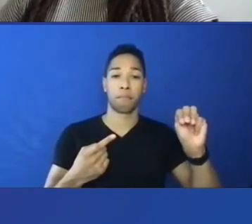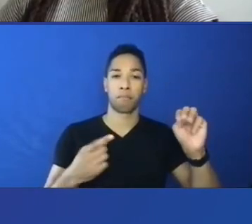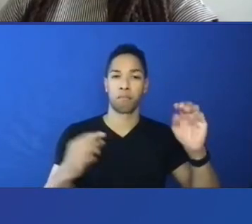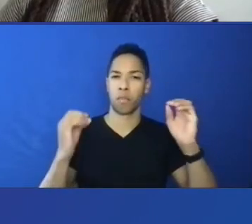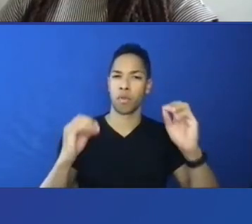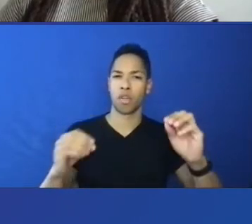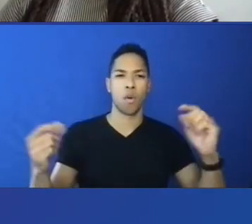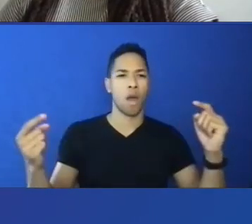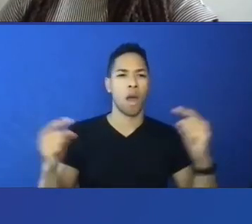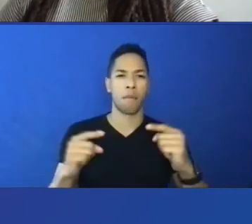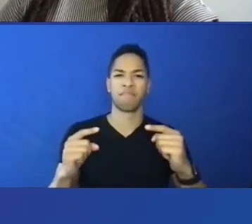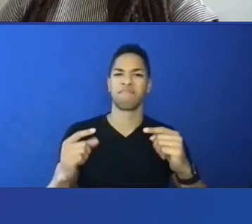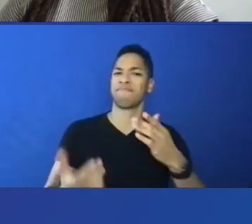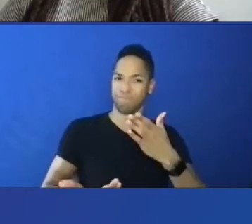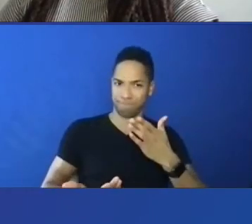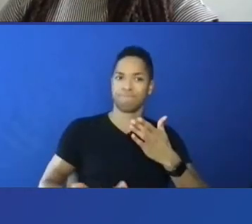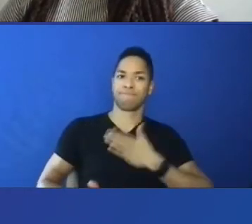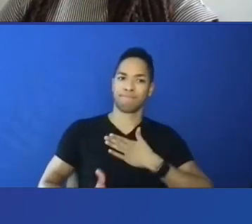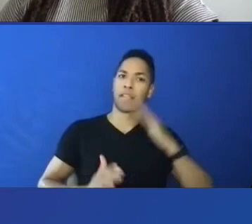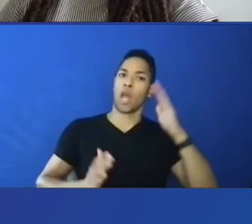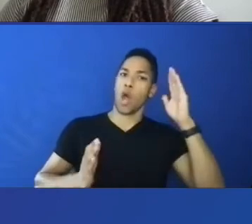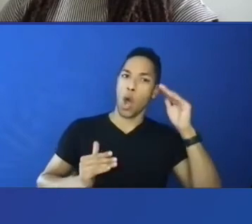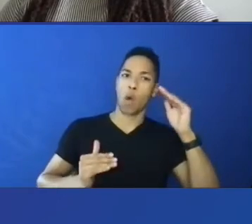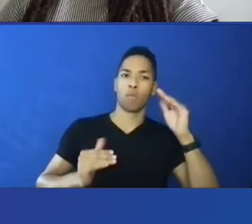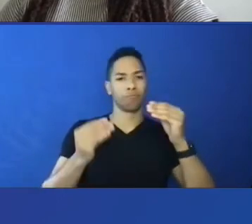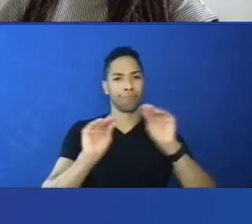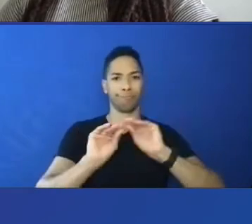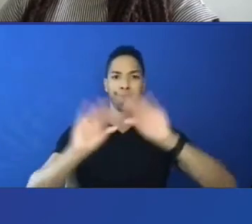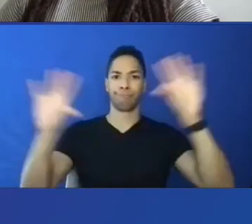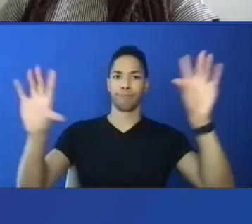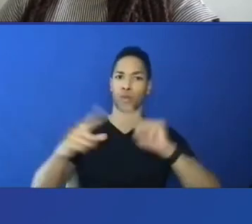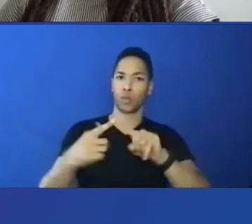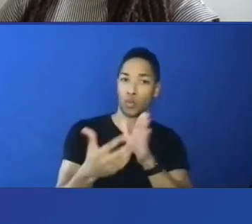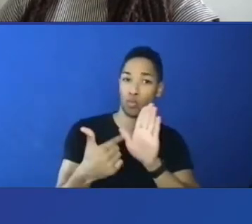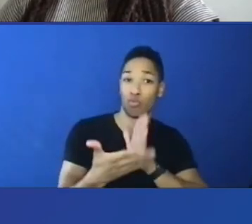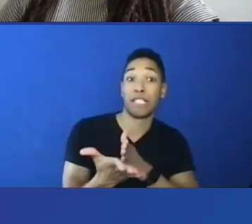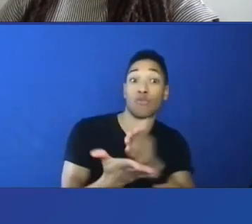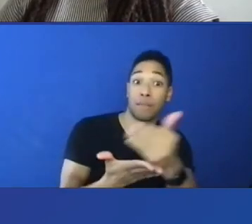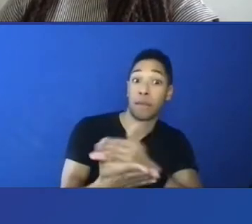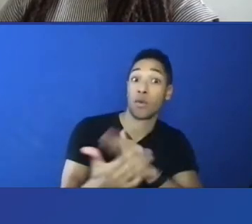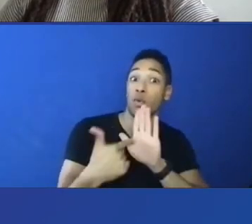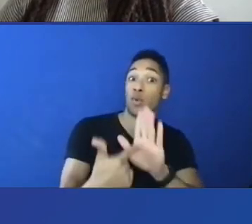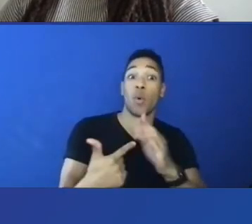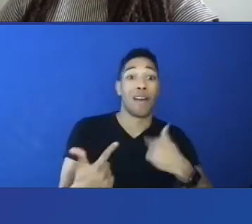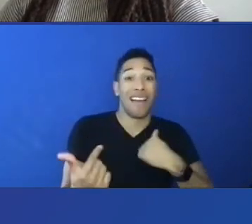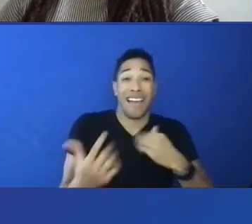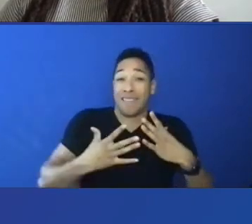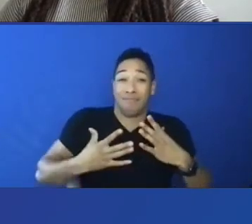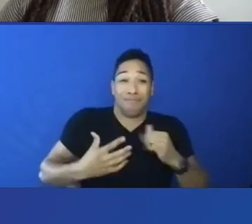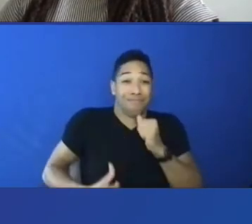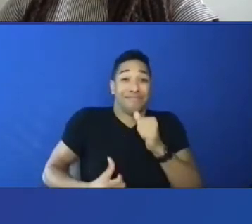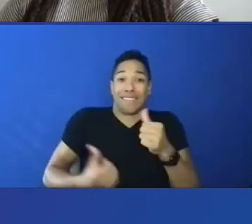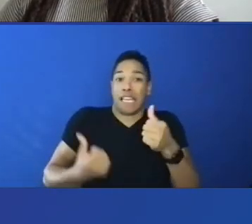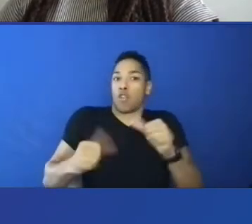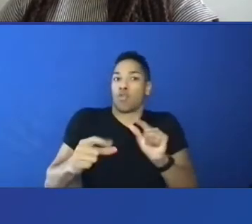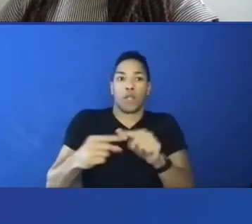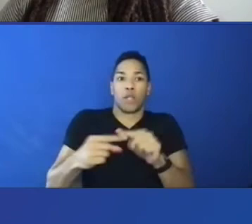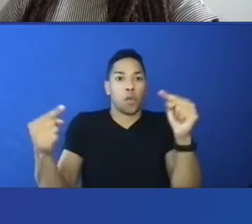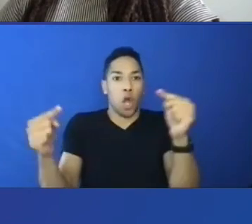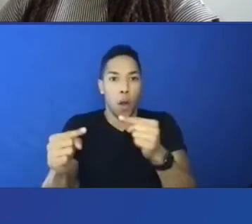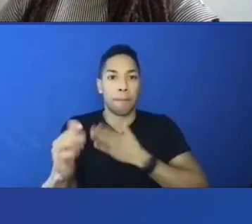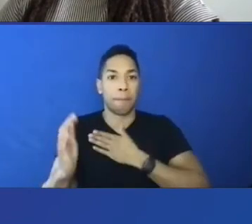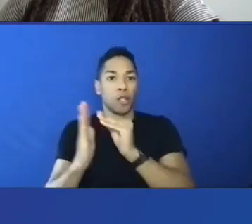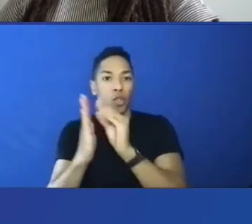in trying my best and making it clear that I'm trying not to do harm to my dancers, to my students, that they in turn, we